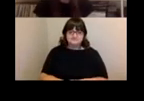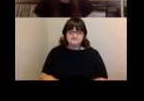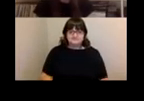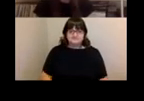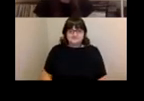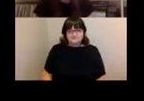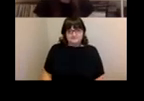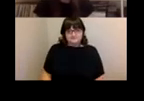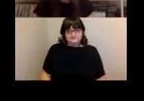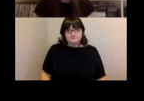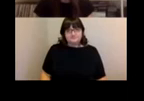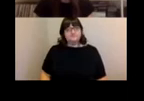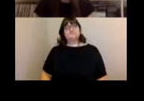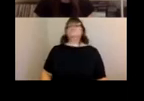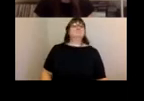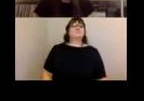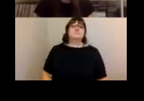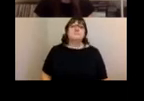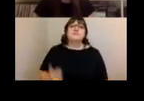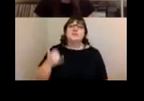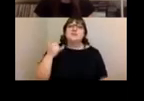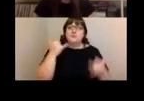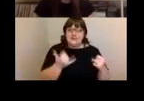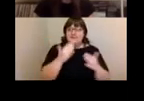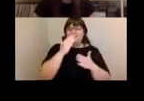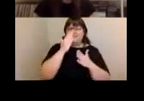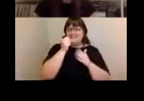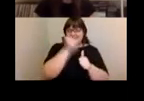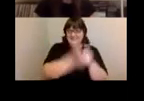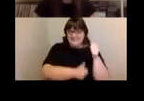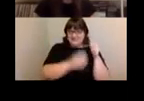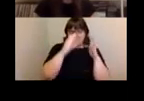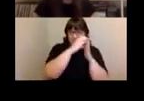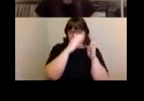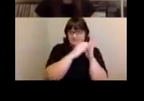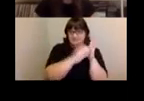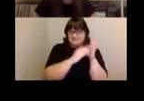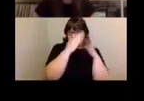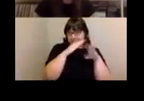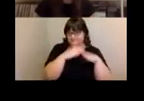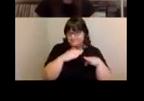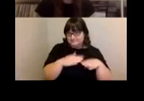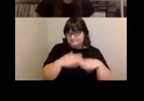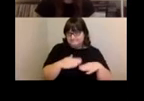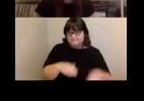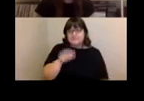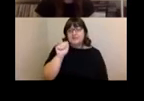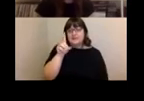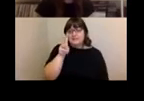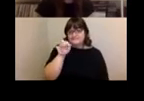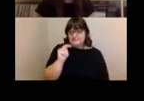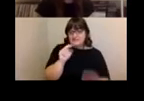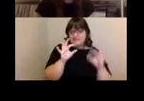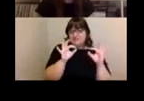And then we have the detail of each of the sections. So in administrative costs, we have administrative expenses,